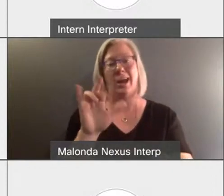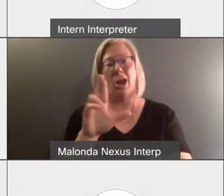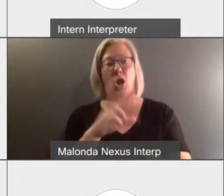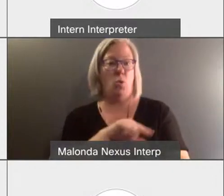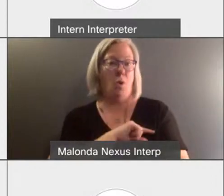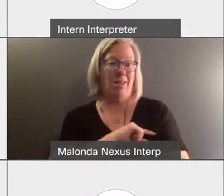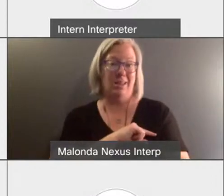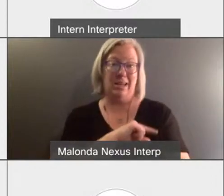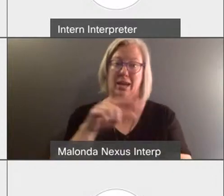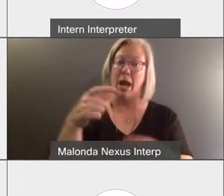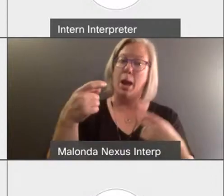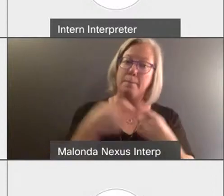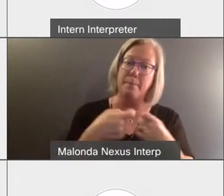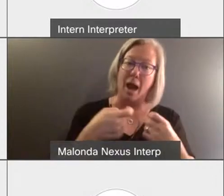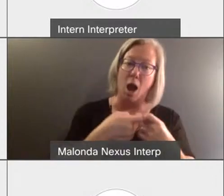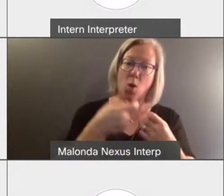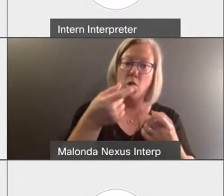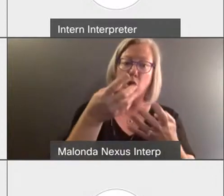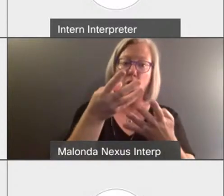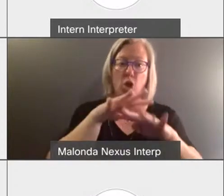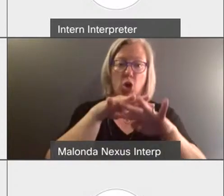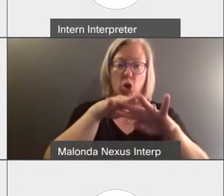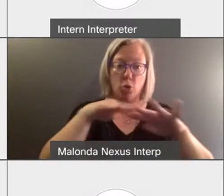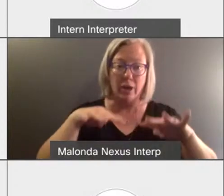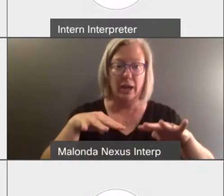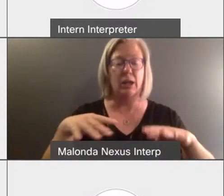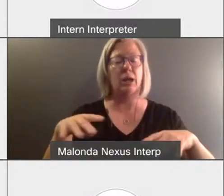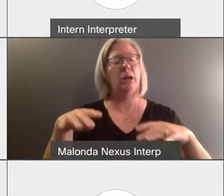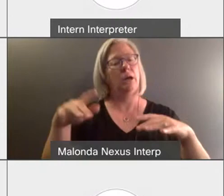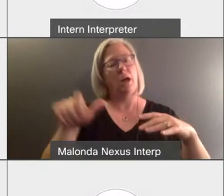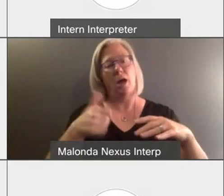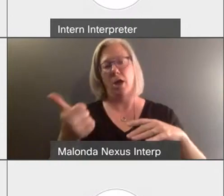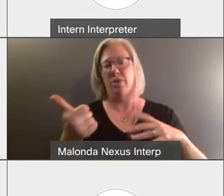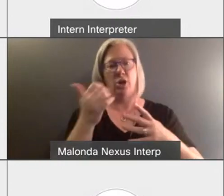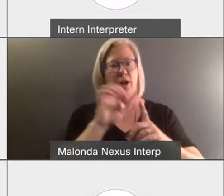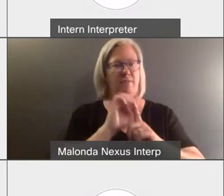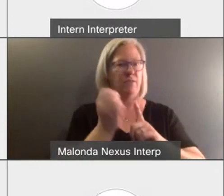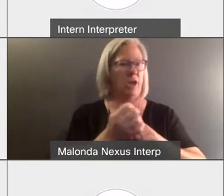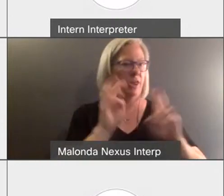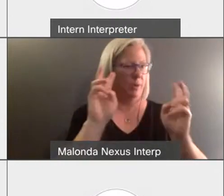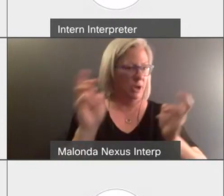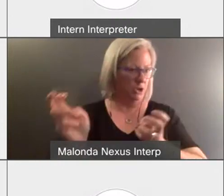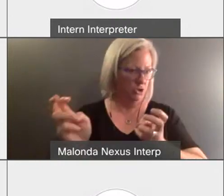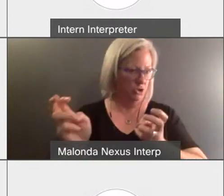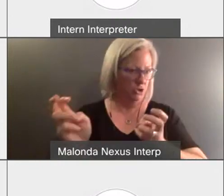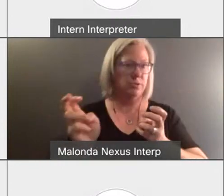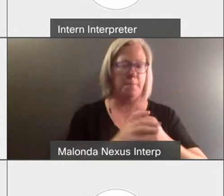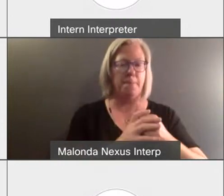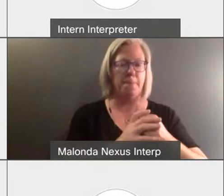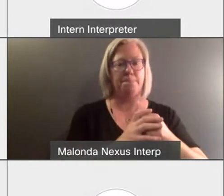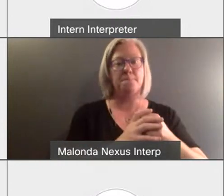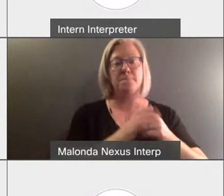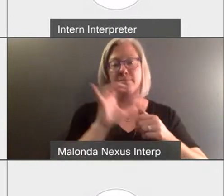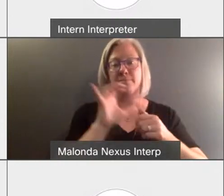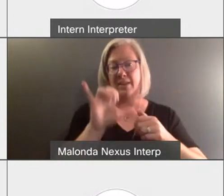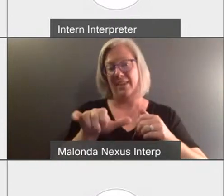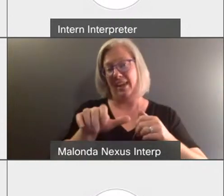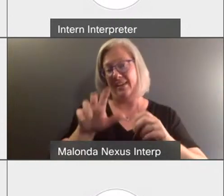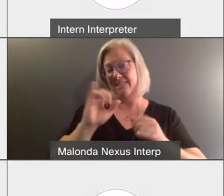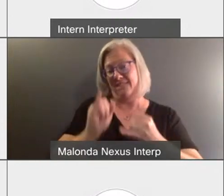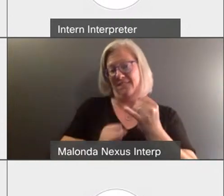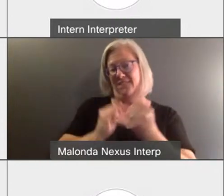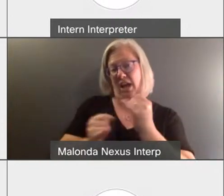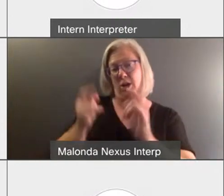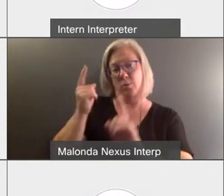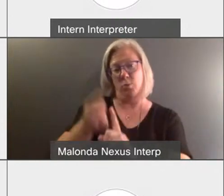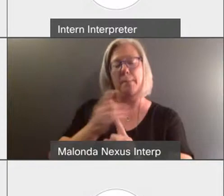grid, other environmental issues, I think somebody else addressed earlier. On a final point,